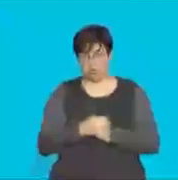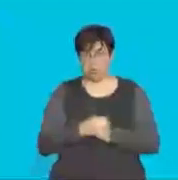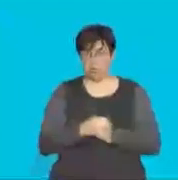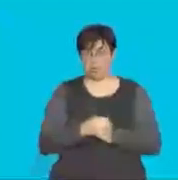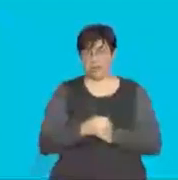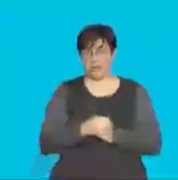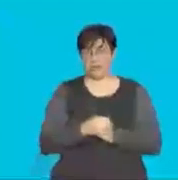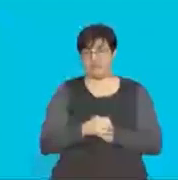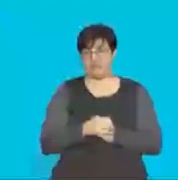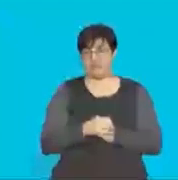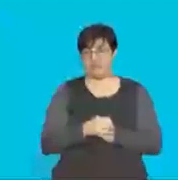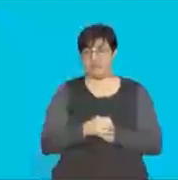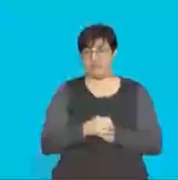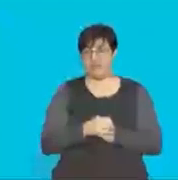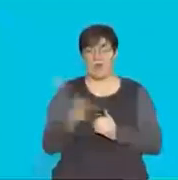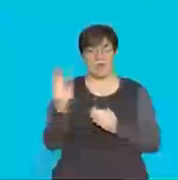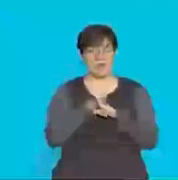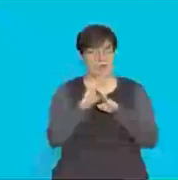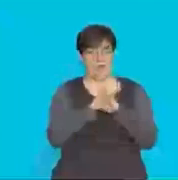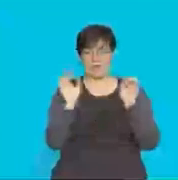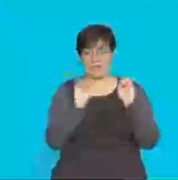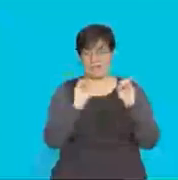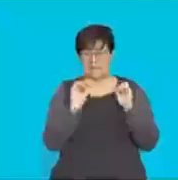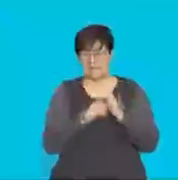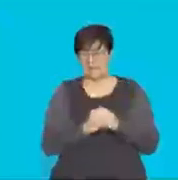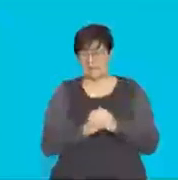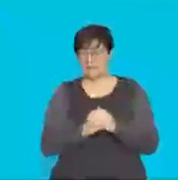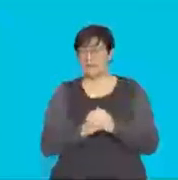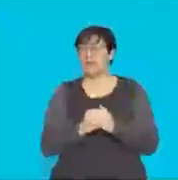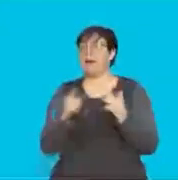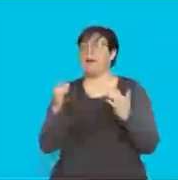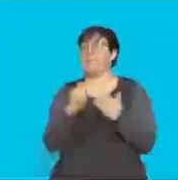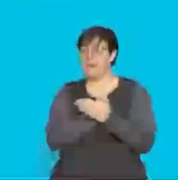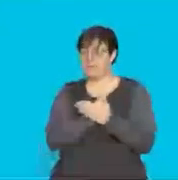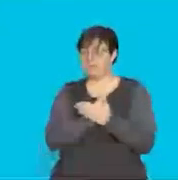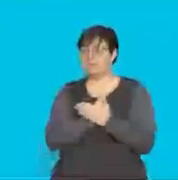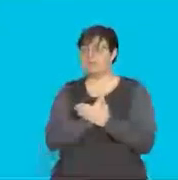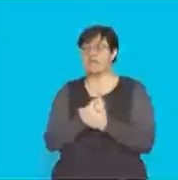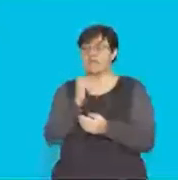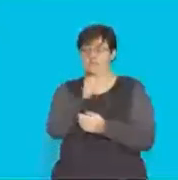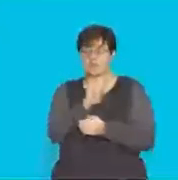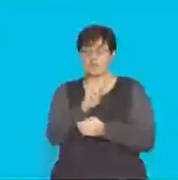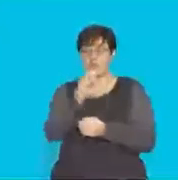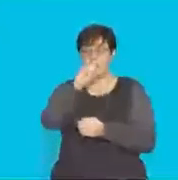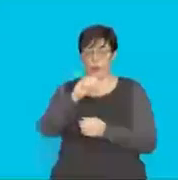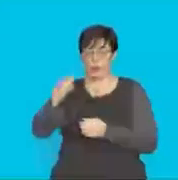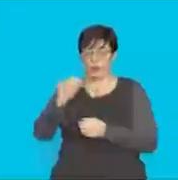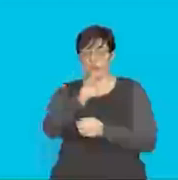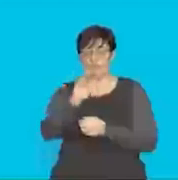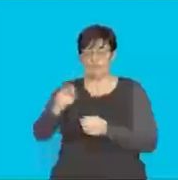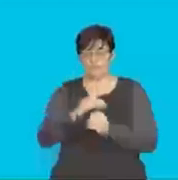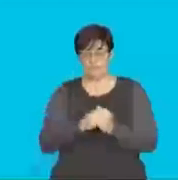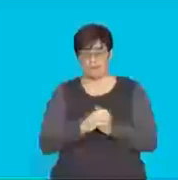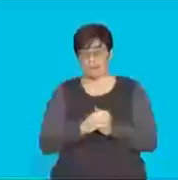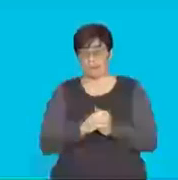individuals that are unshaded in this case have 2 recessive alleles. And I'm